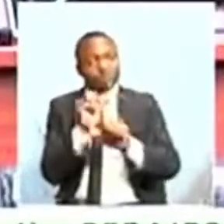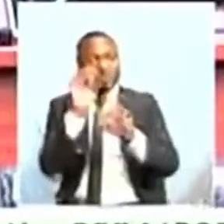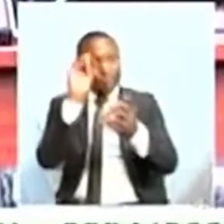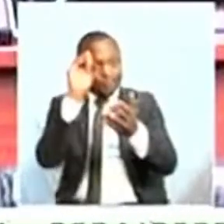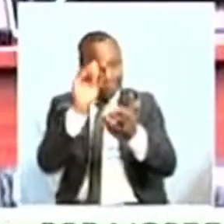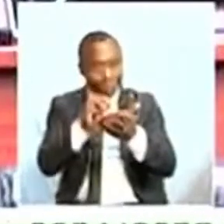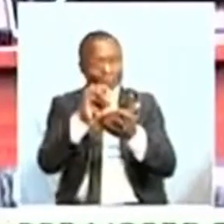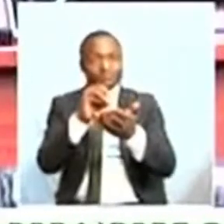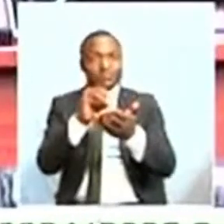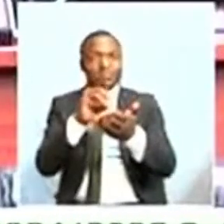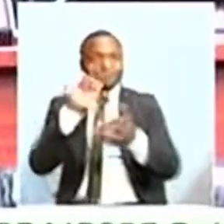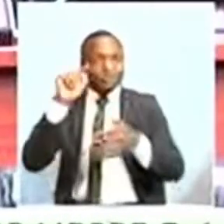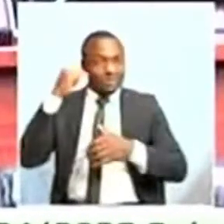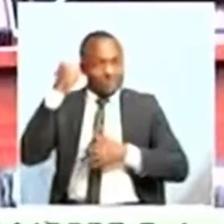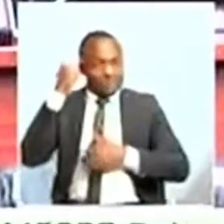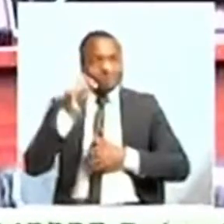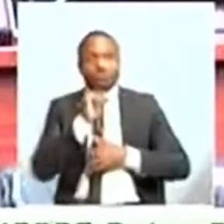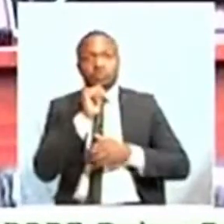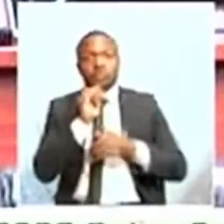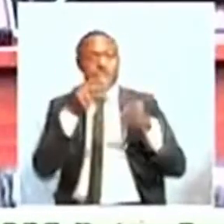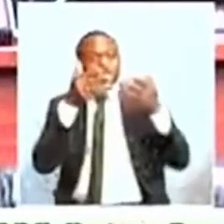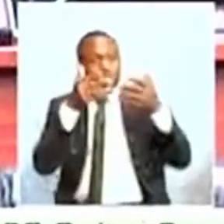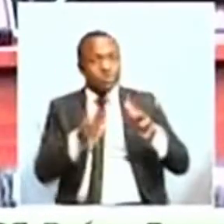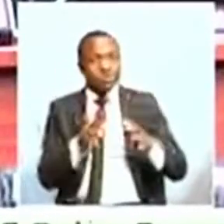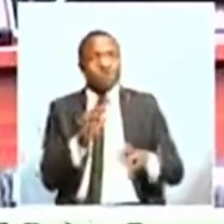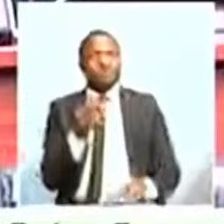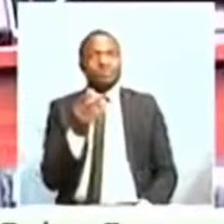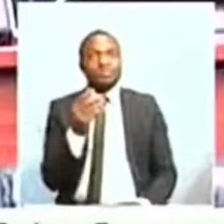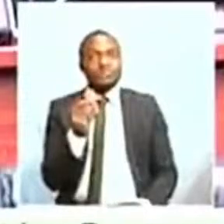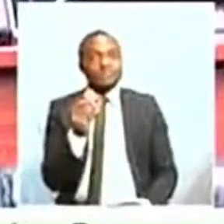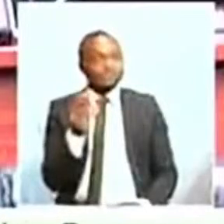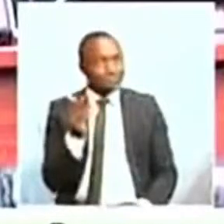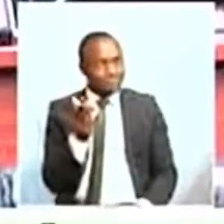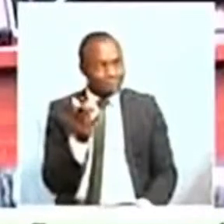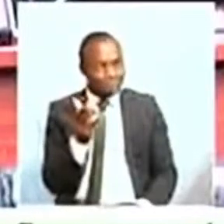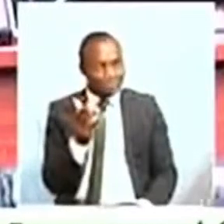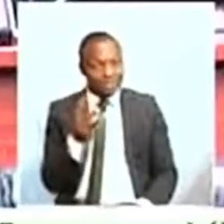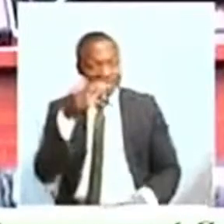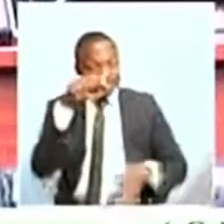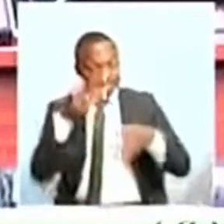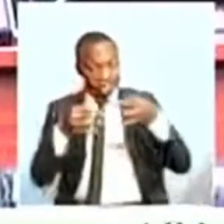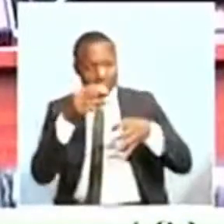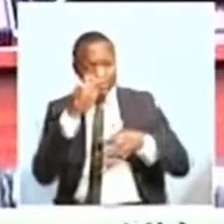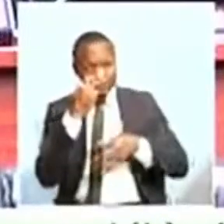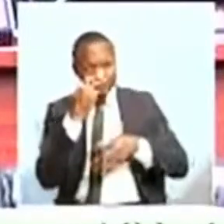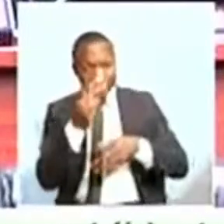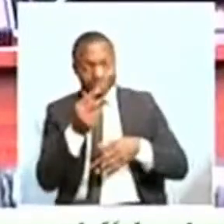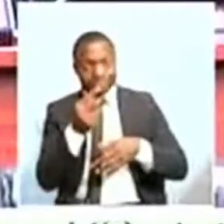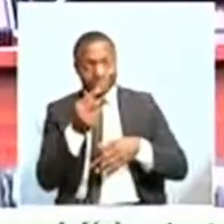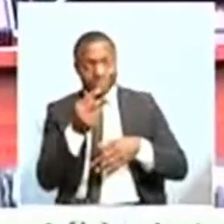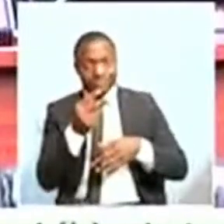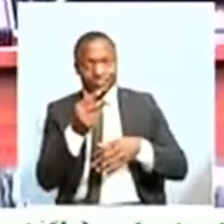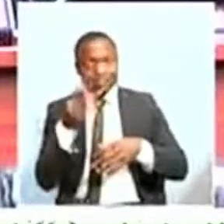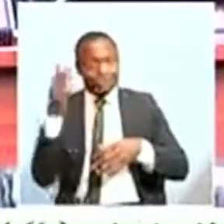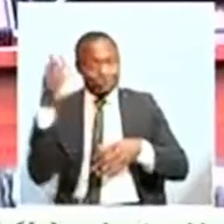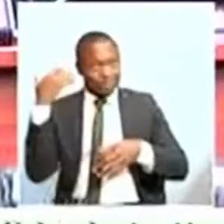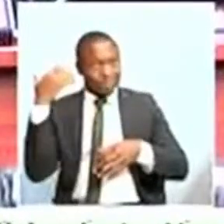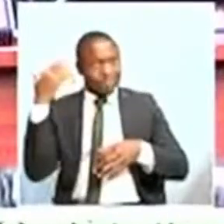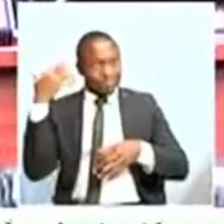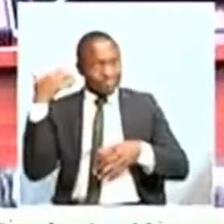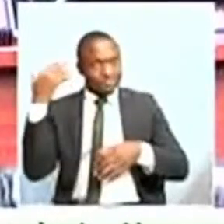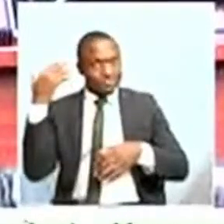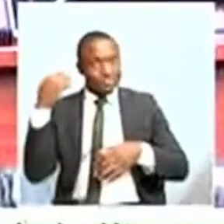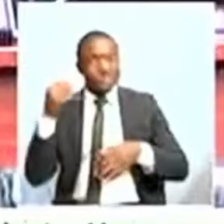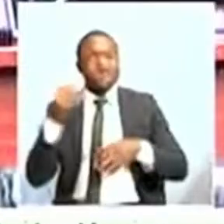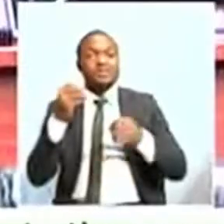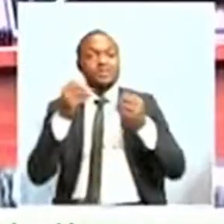place for government not to lose any money at all. If you look at the past, there were a lot